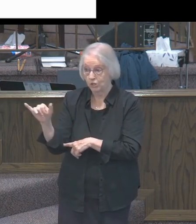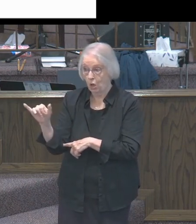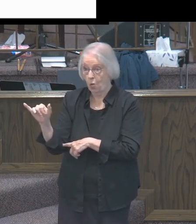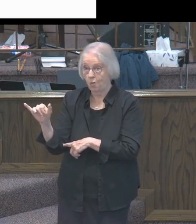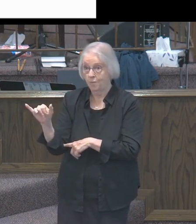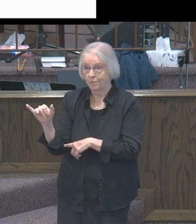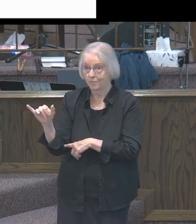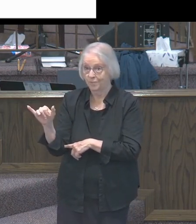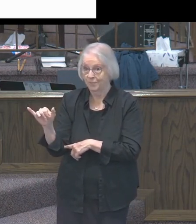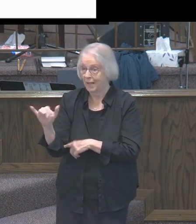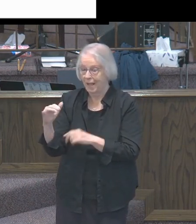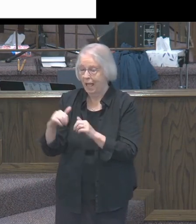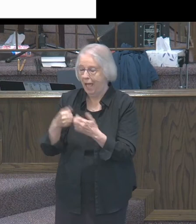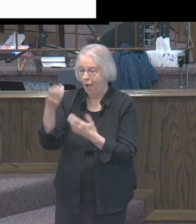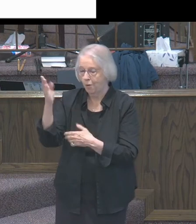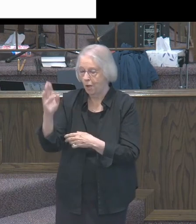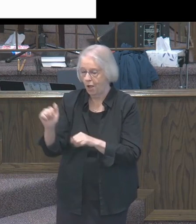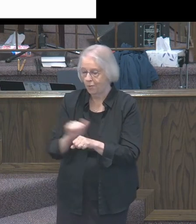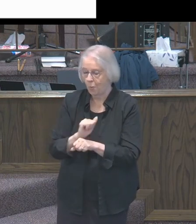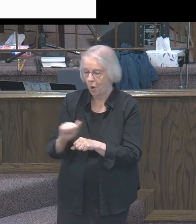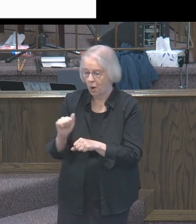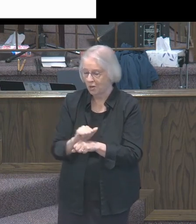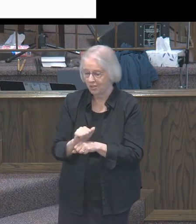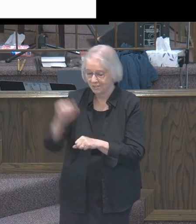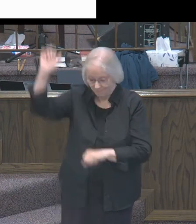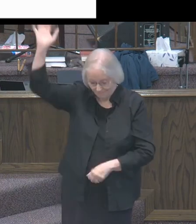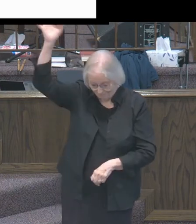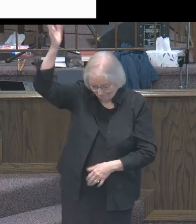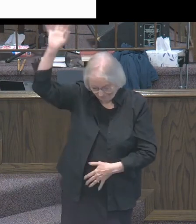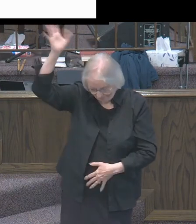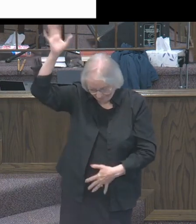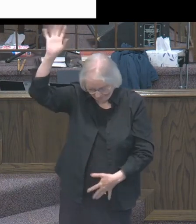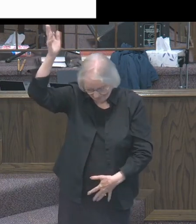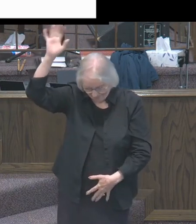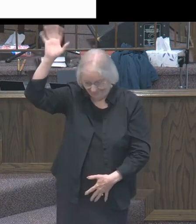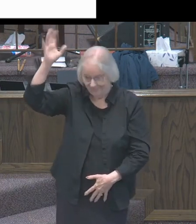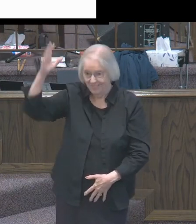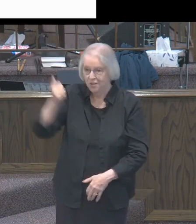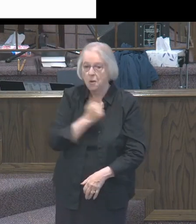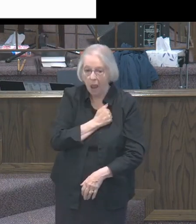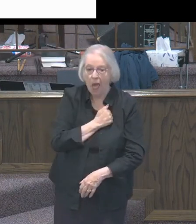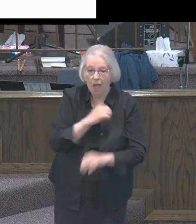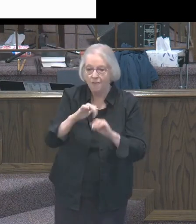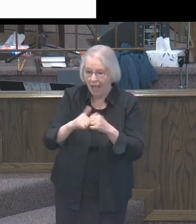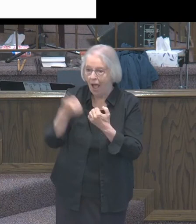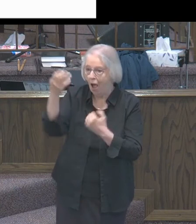32. Don't you just love how God works? Don't you just love how God works? He who is slow to anger is better than the mighty,